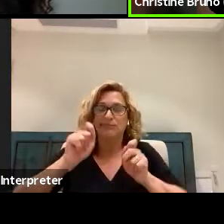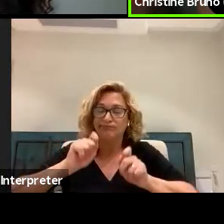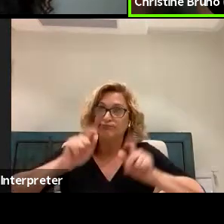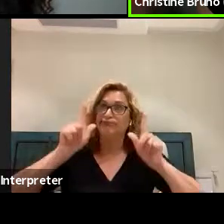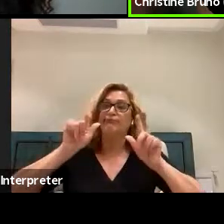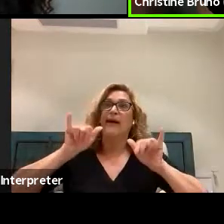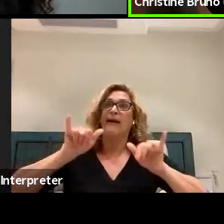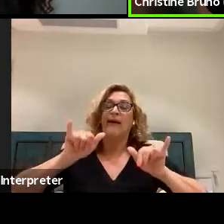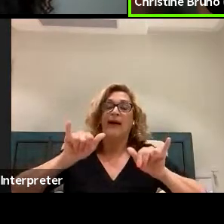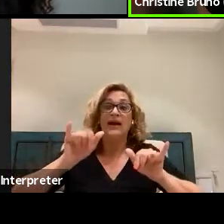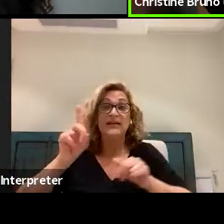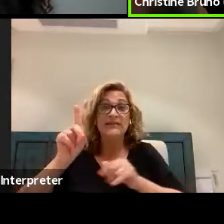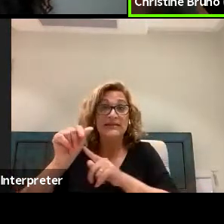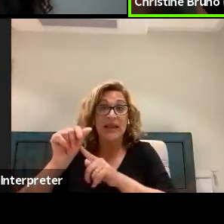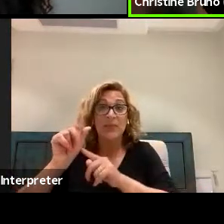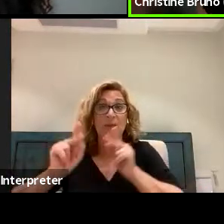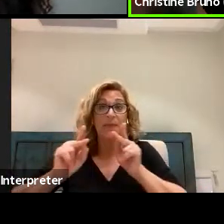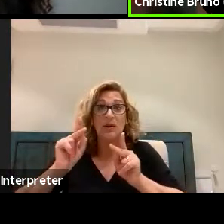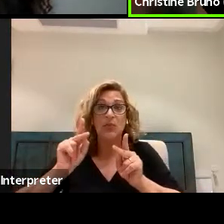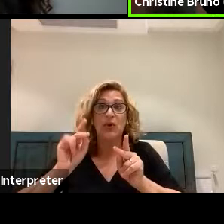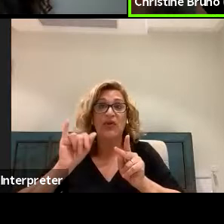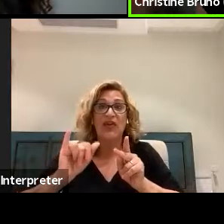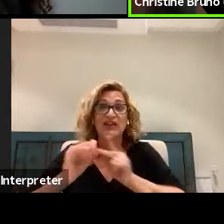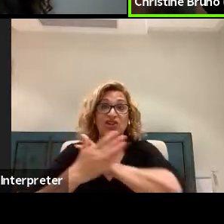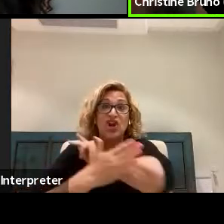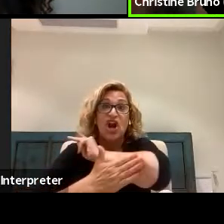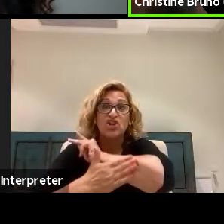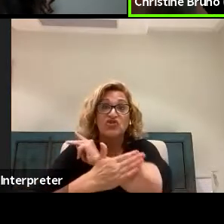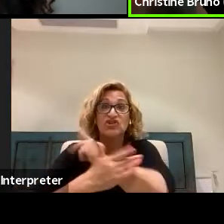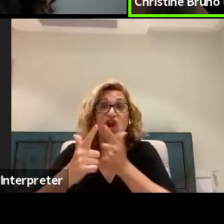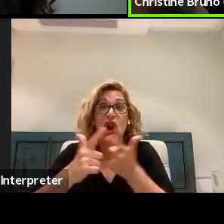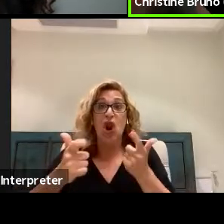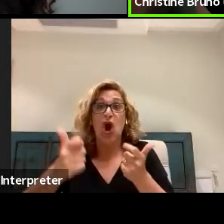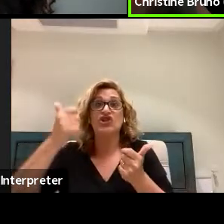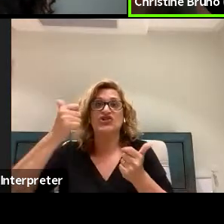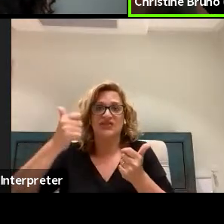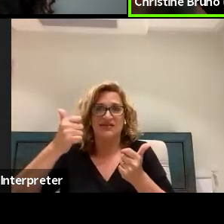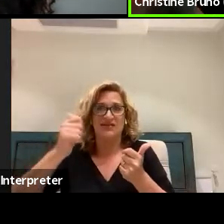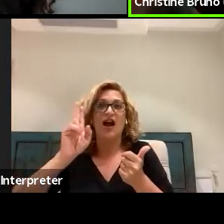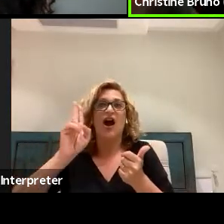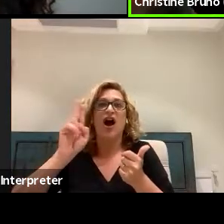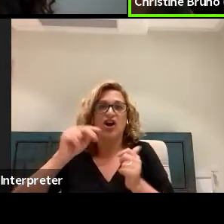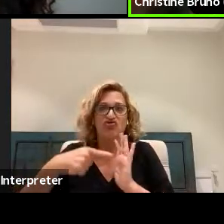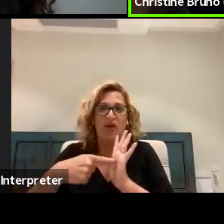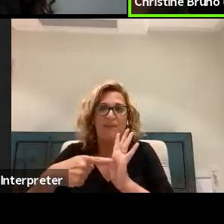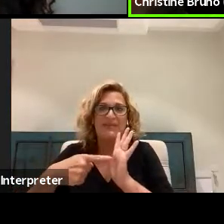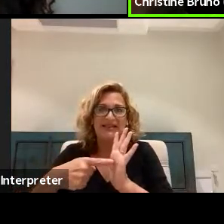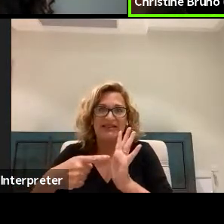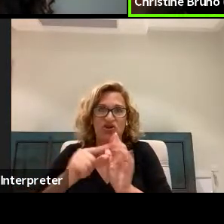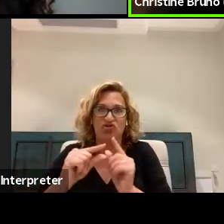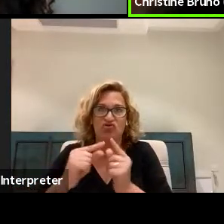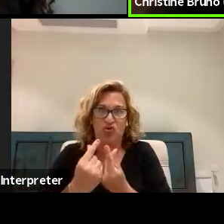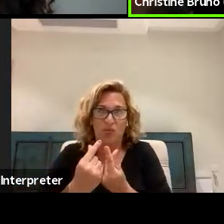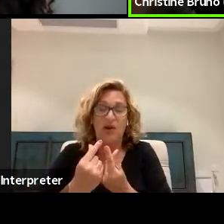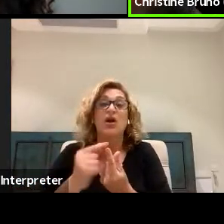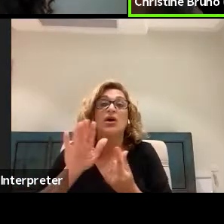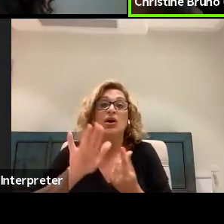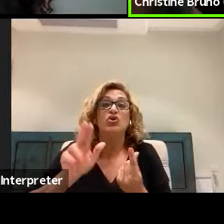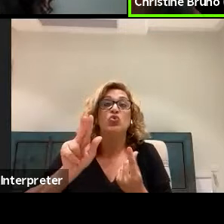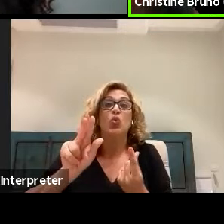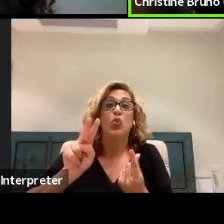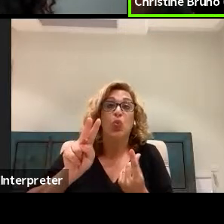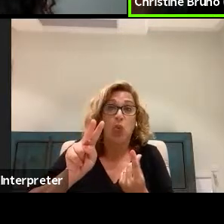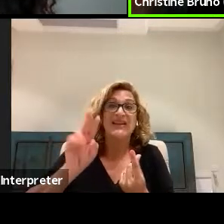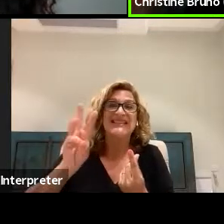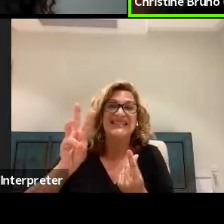that disabled people are this country's largest underrepresented group. We're 26% of the population. That's 1